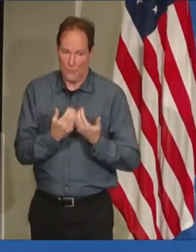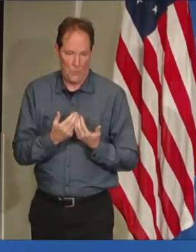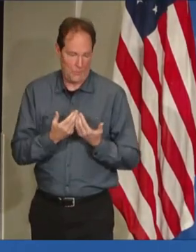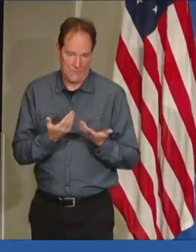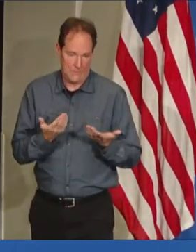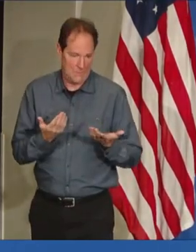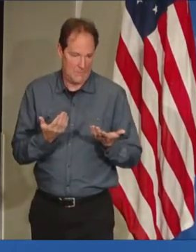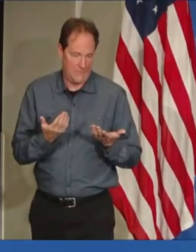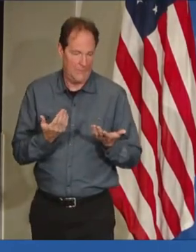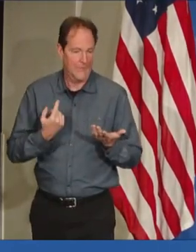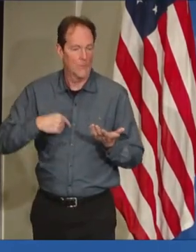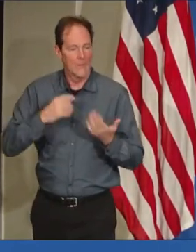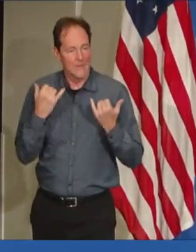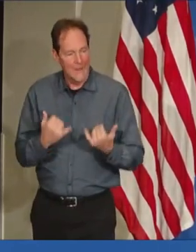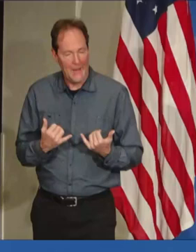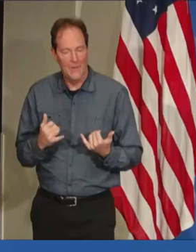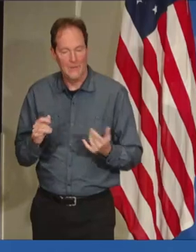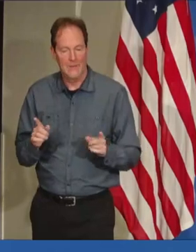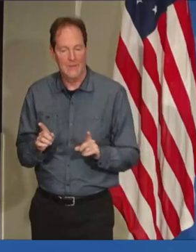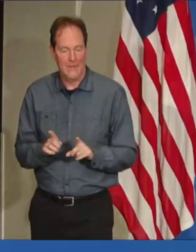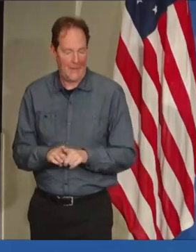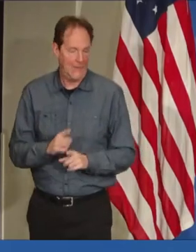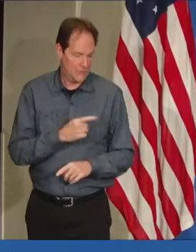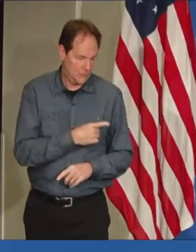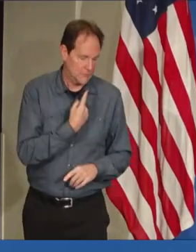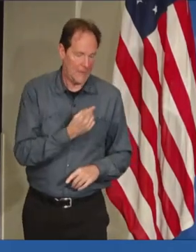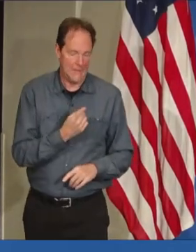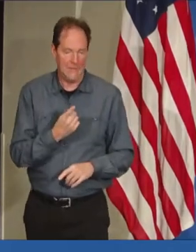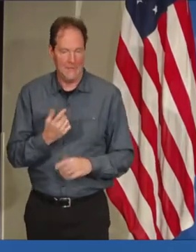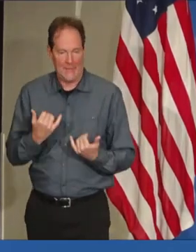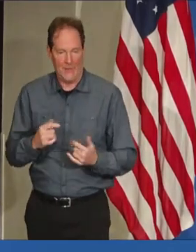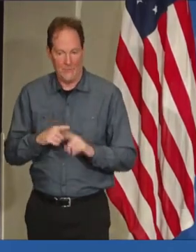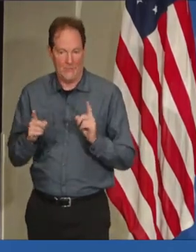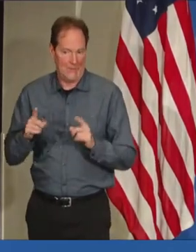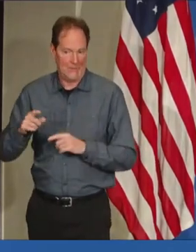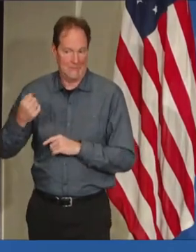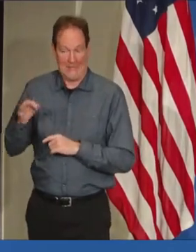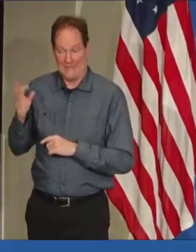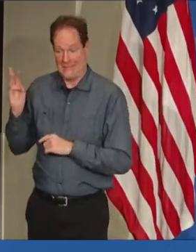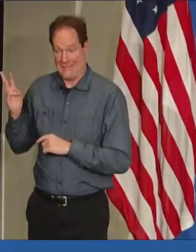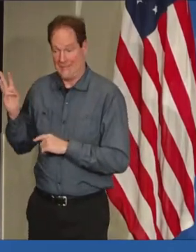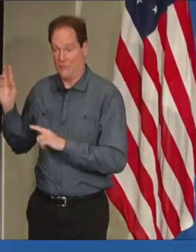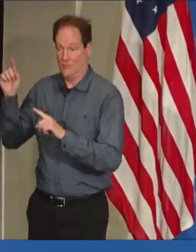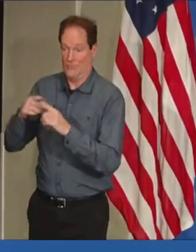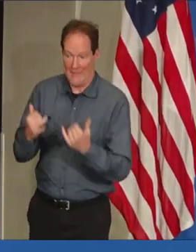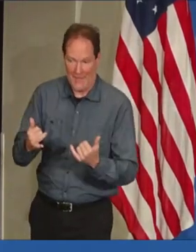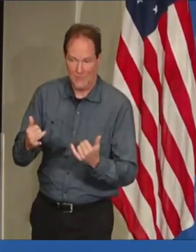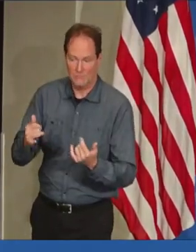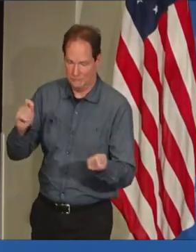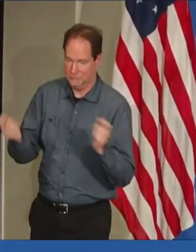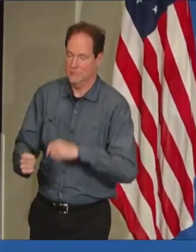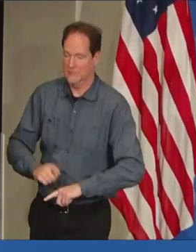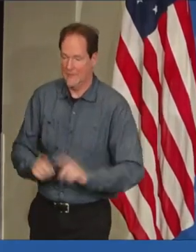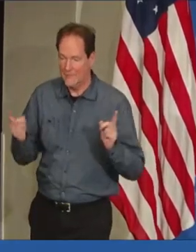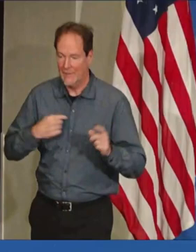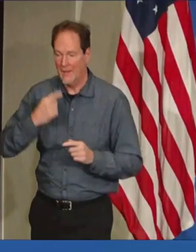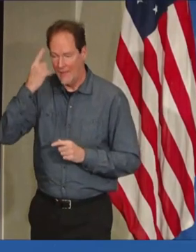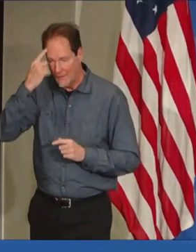we're at a different place, as you've said, than we were, you know, decades ago. And I think we're really,